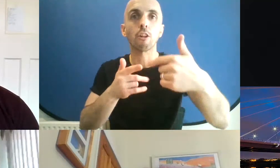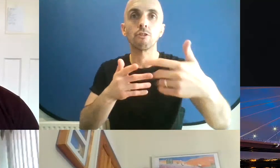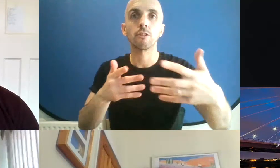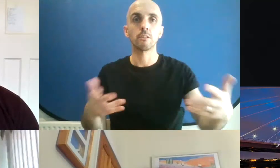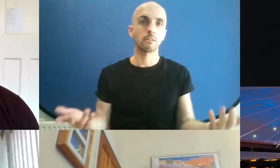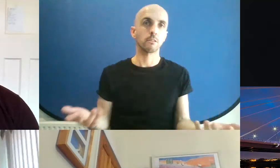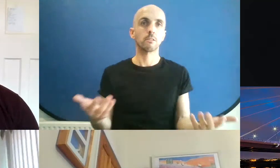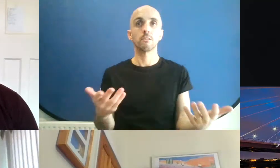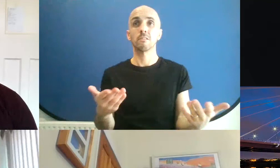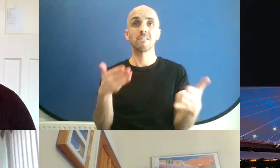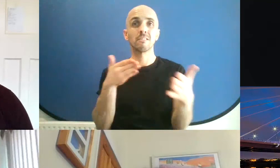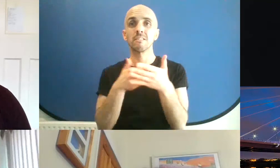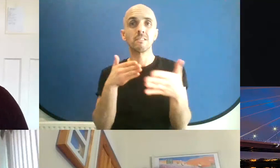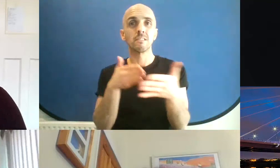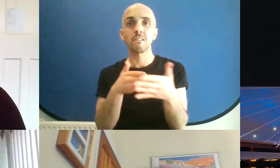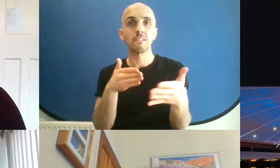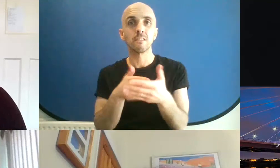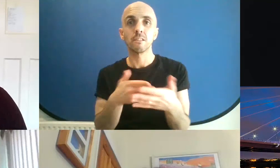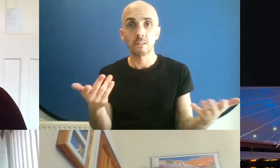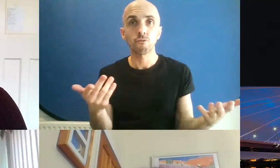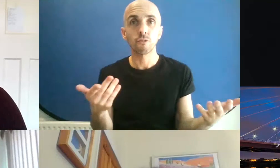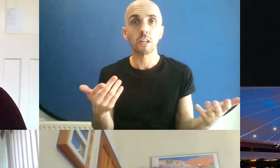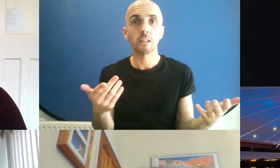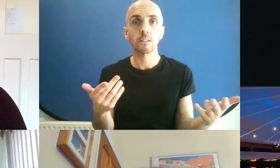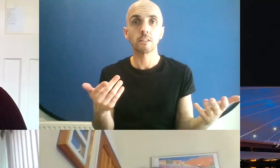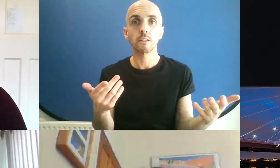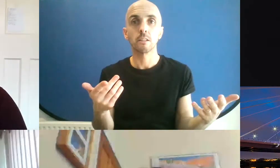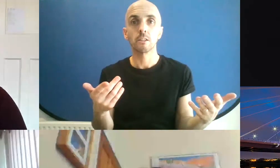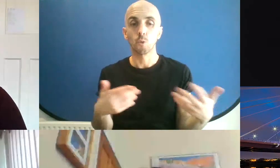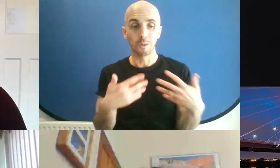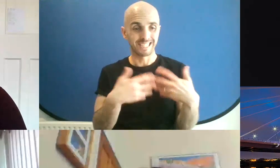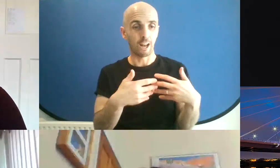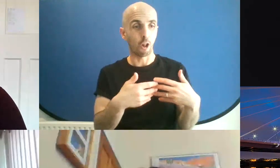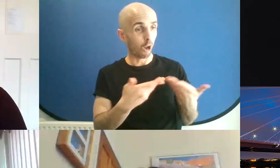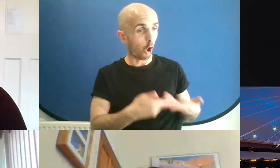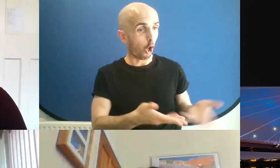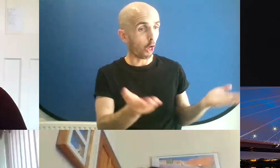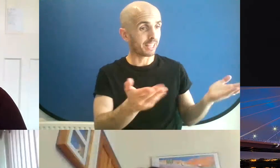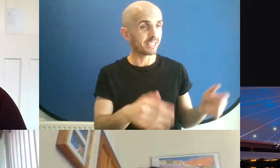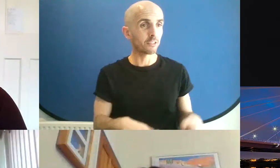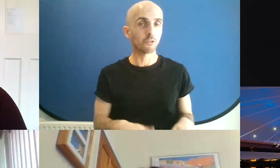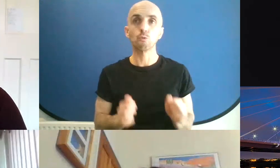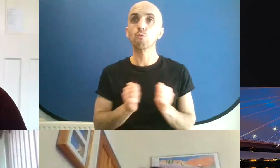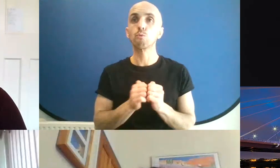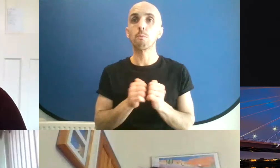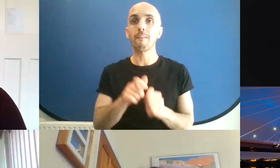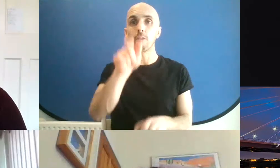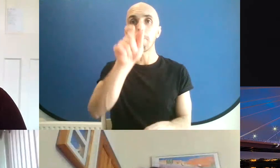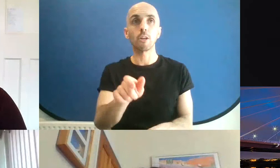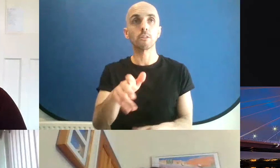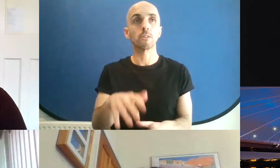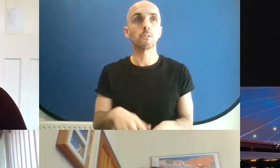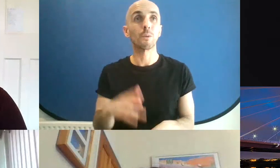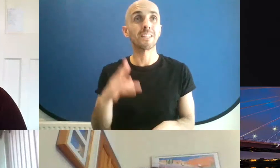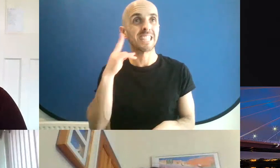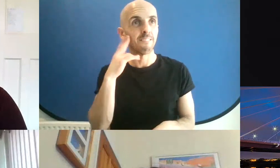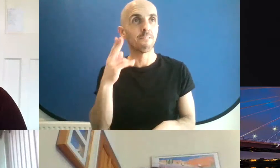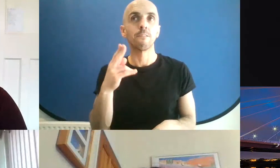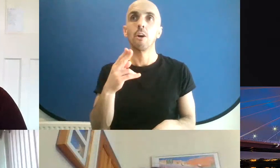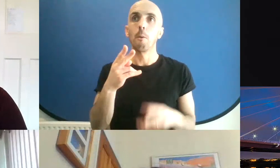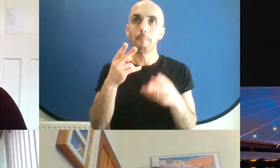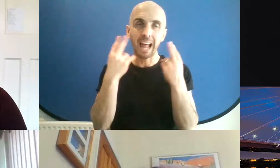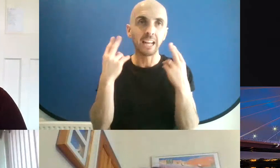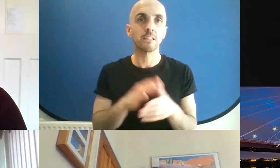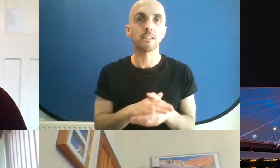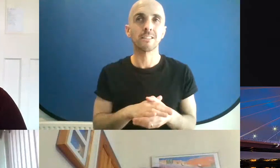have or the technology at our disposal rather than all of the technology that's available quickly to support people.